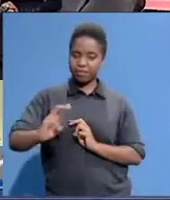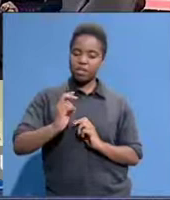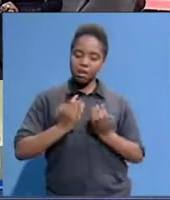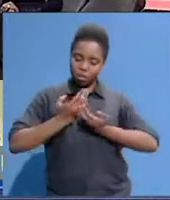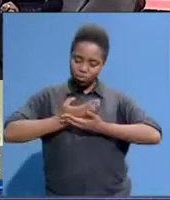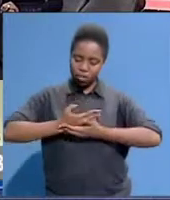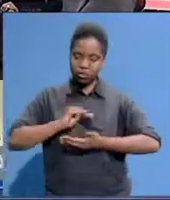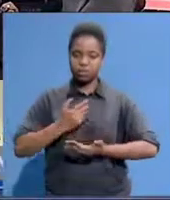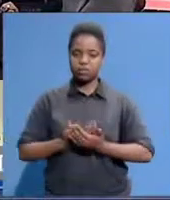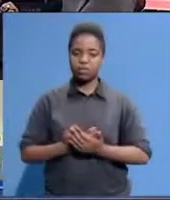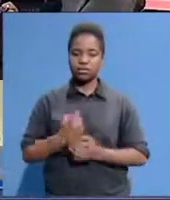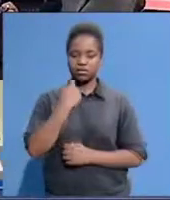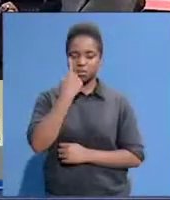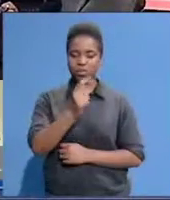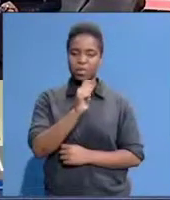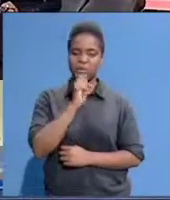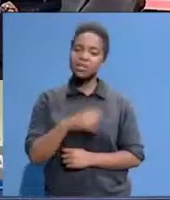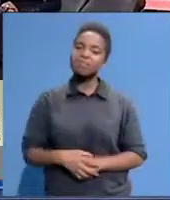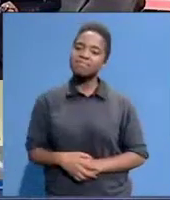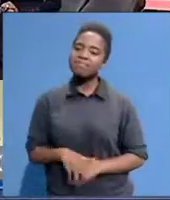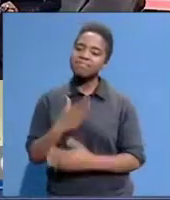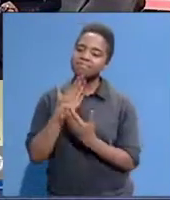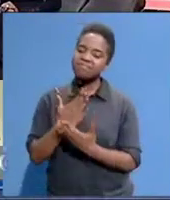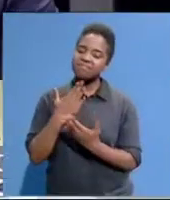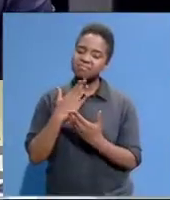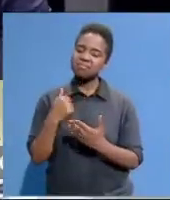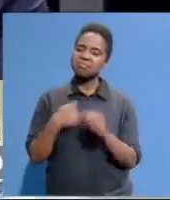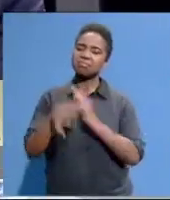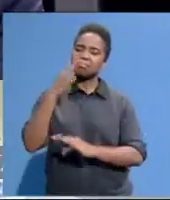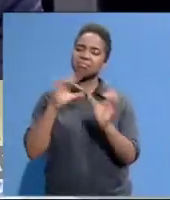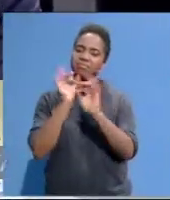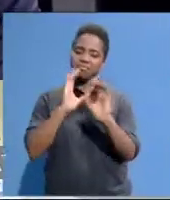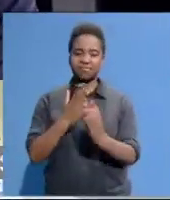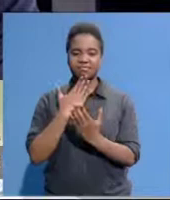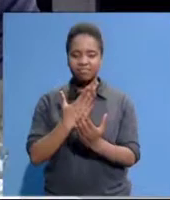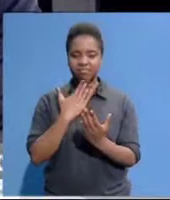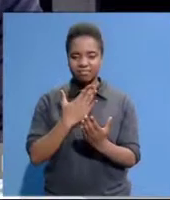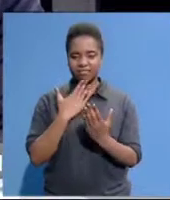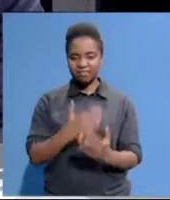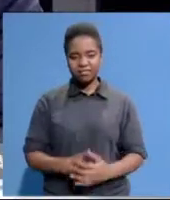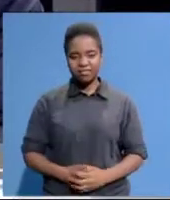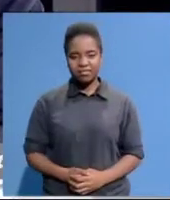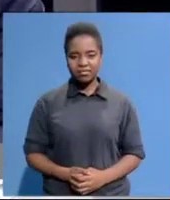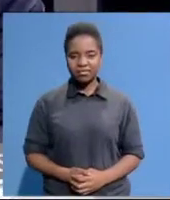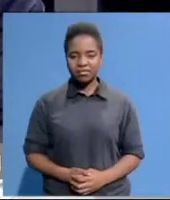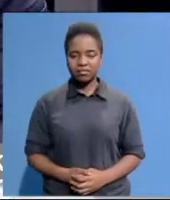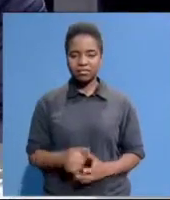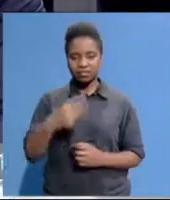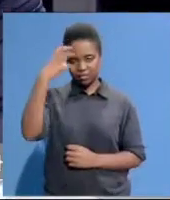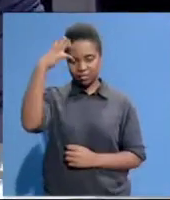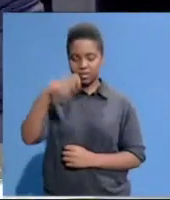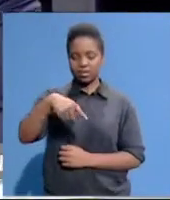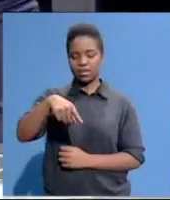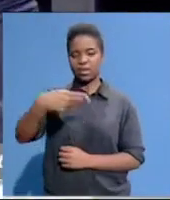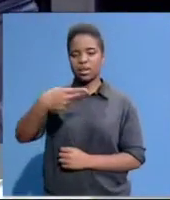morning. Okay, Nkosi, ngibonga kakhulu baba ukuthi ube nathi namhlanje. A big thank you that sibonge kuye Nkosi uphathekile